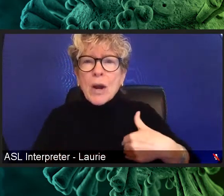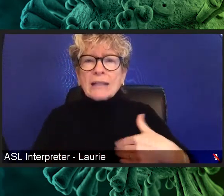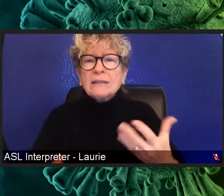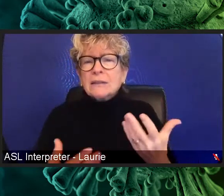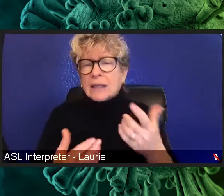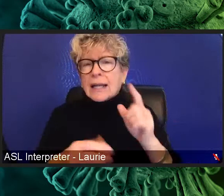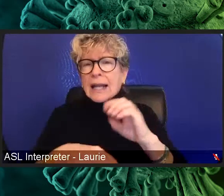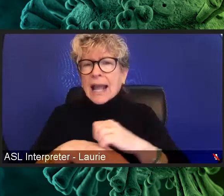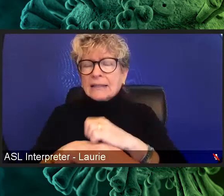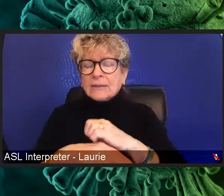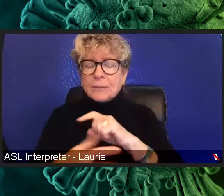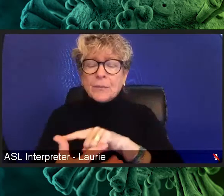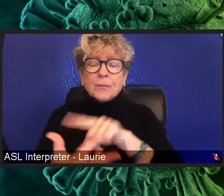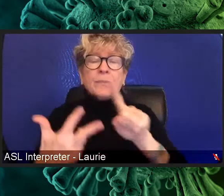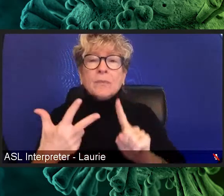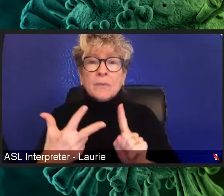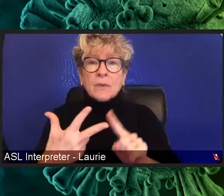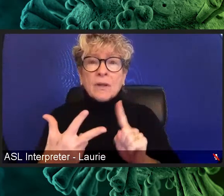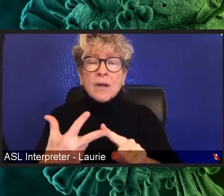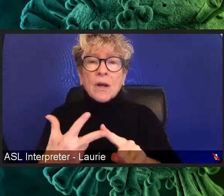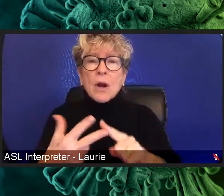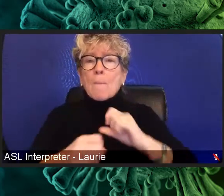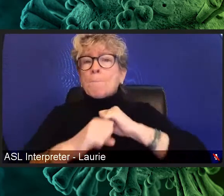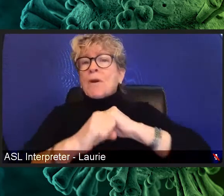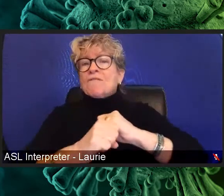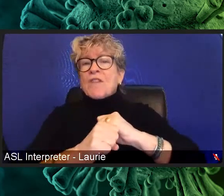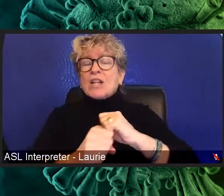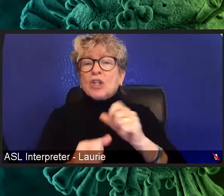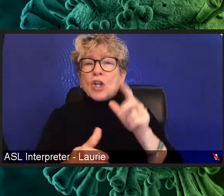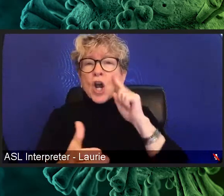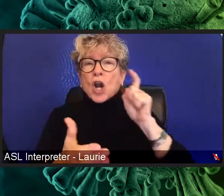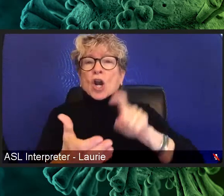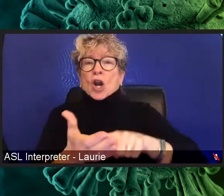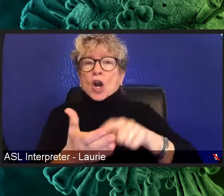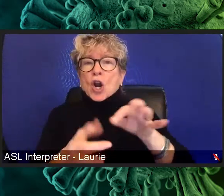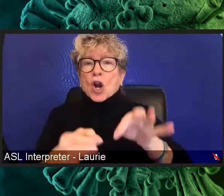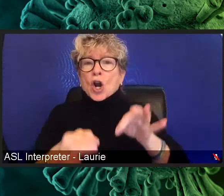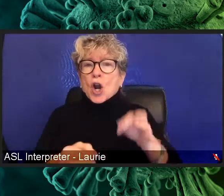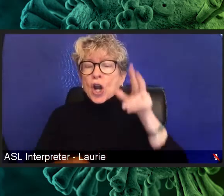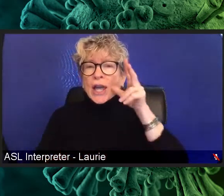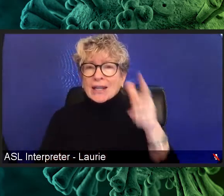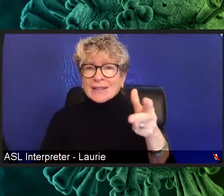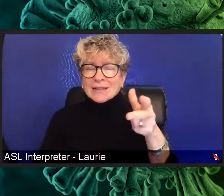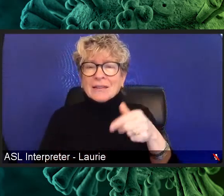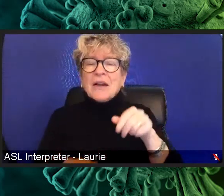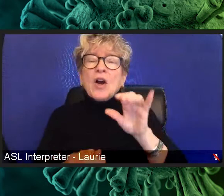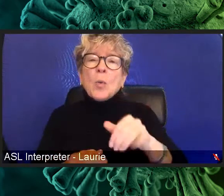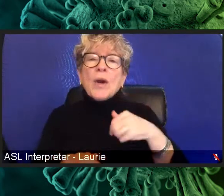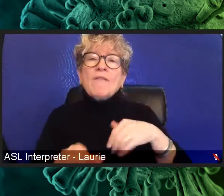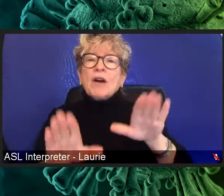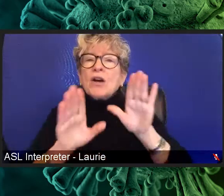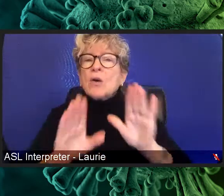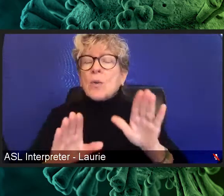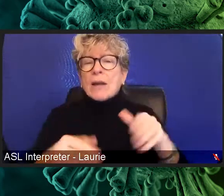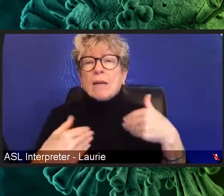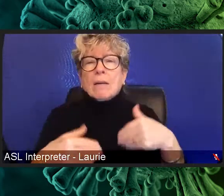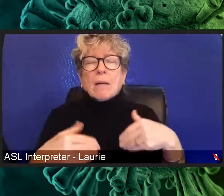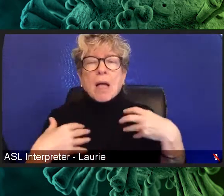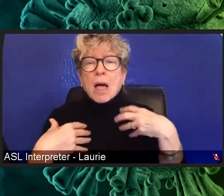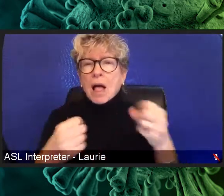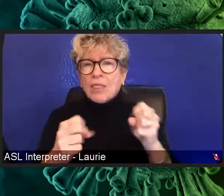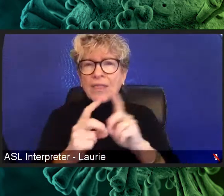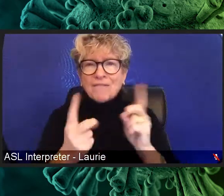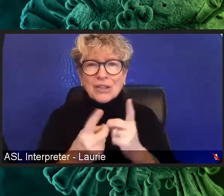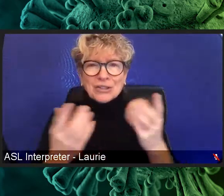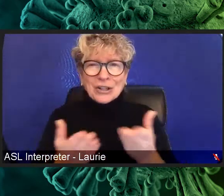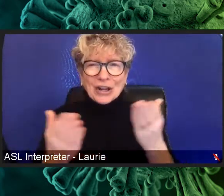the idea of prevention and early detection. We have one of the most incredible public health divisions here at the Fred Hutch that's looking at what are